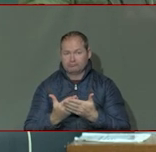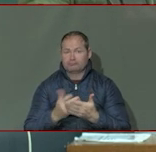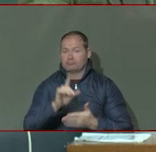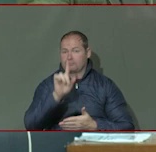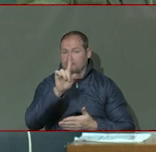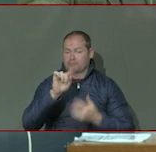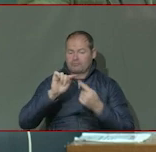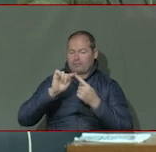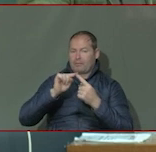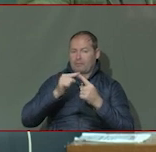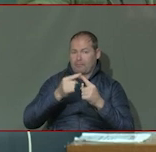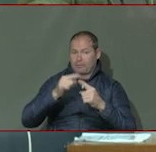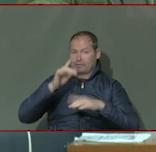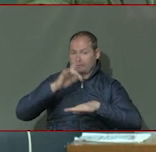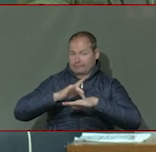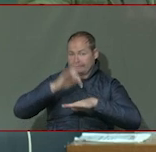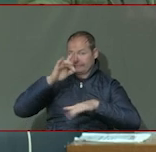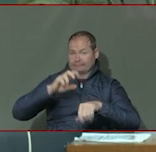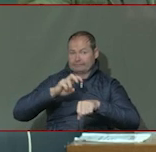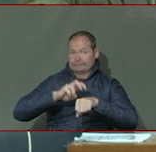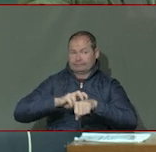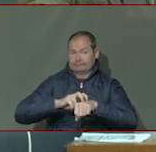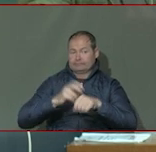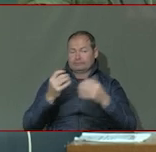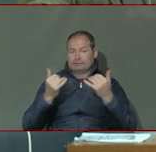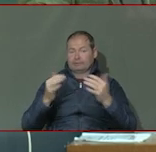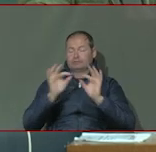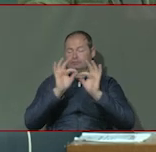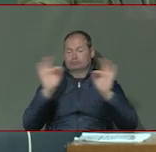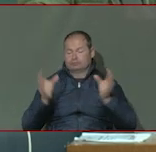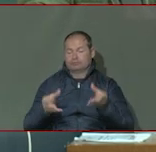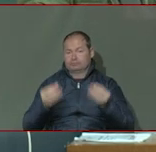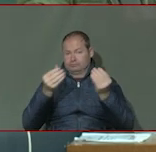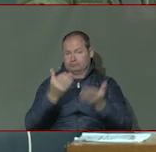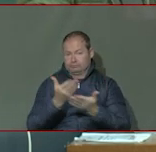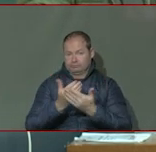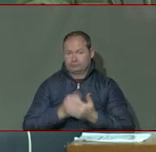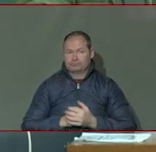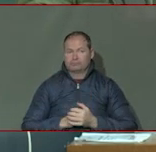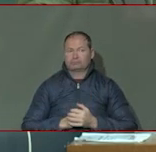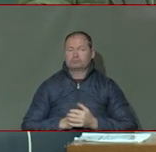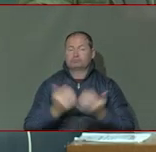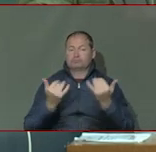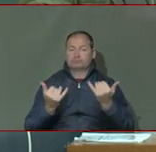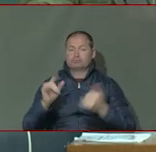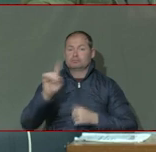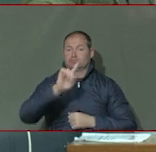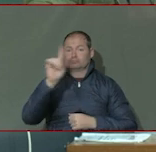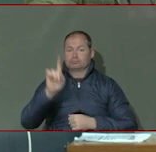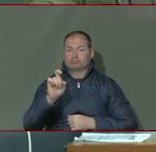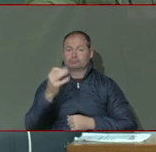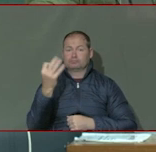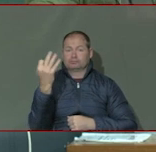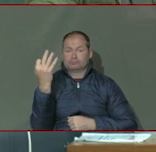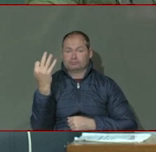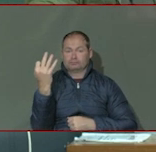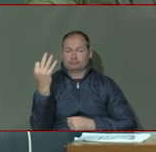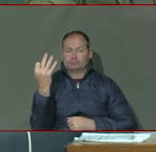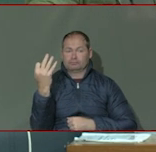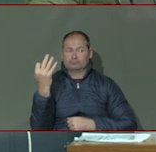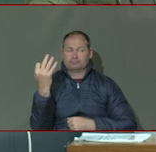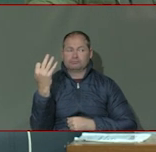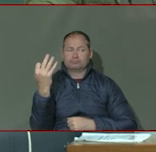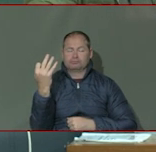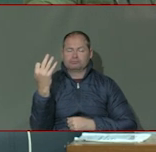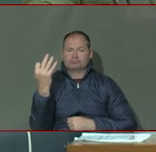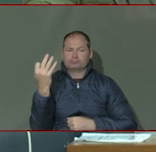point on the tangent to be able to determine the equation. If we look at question 3, this